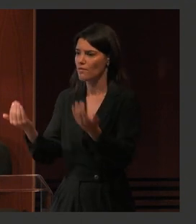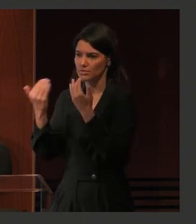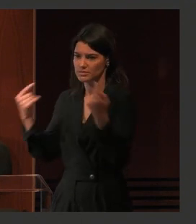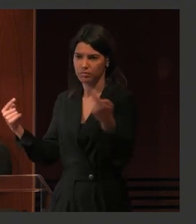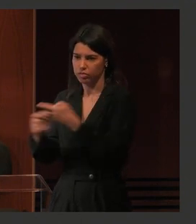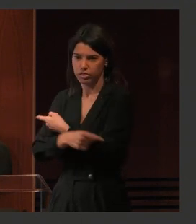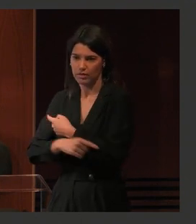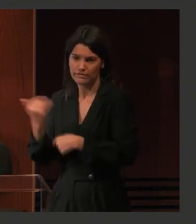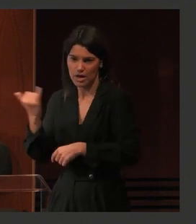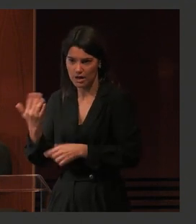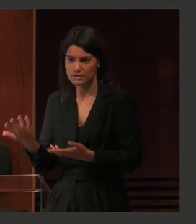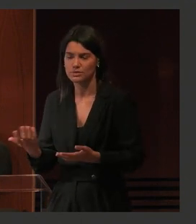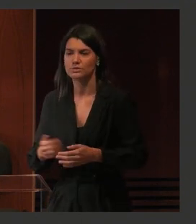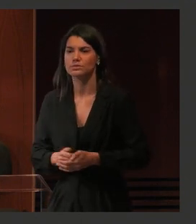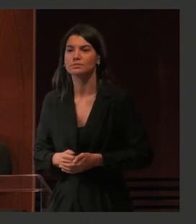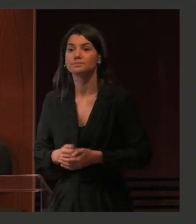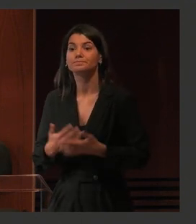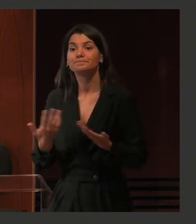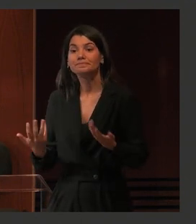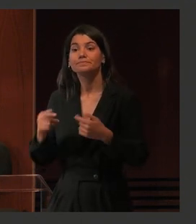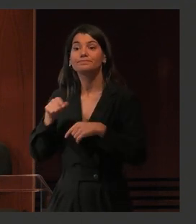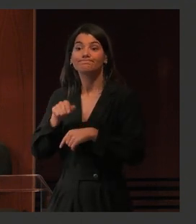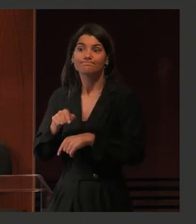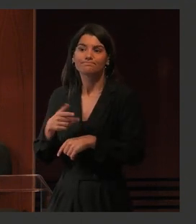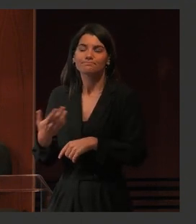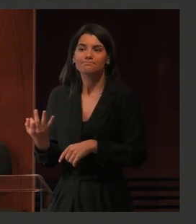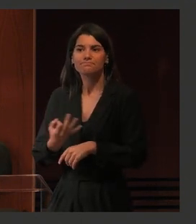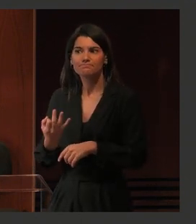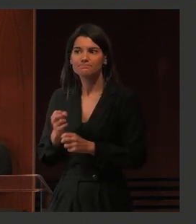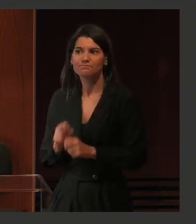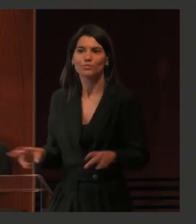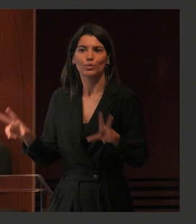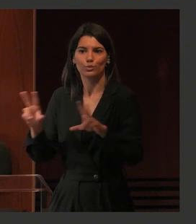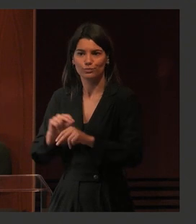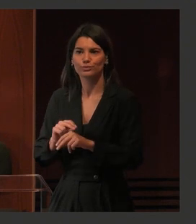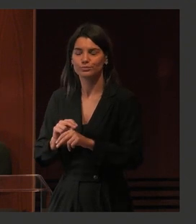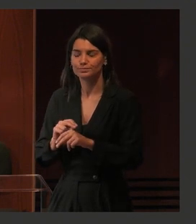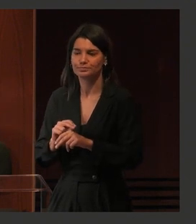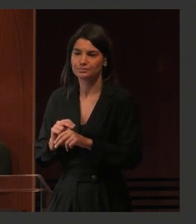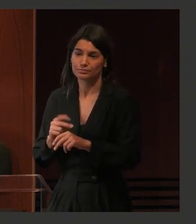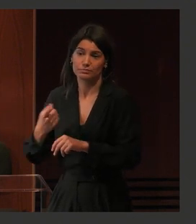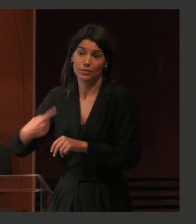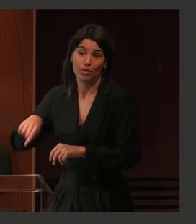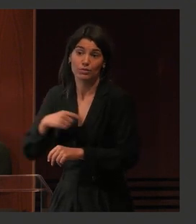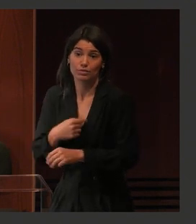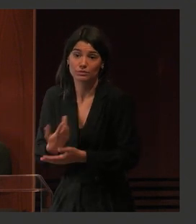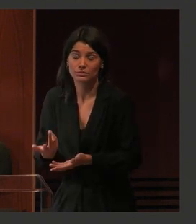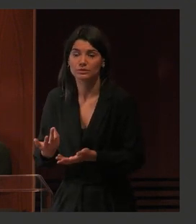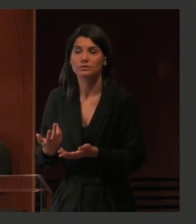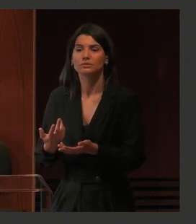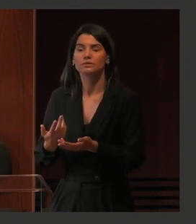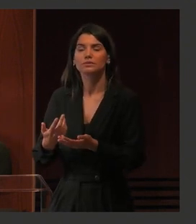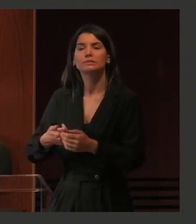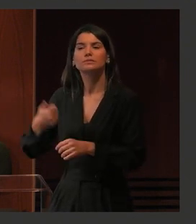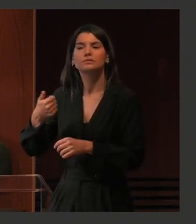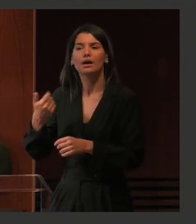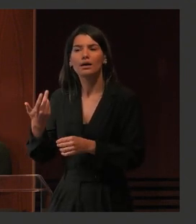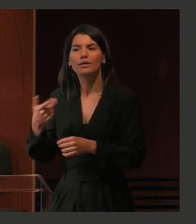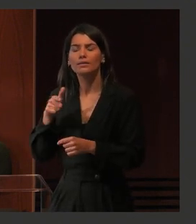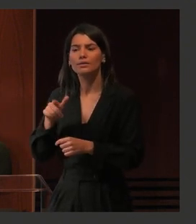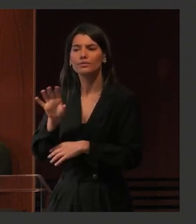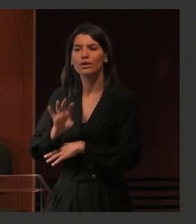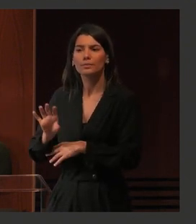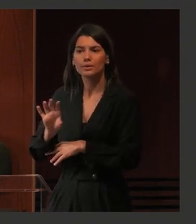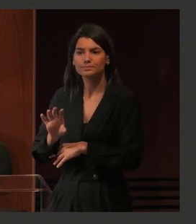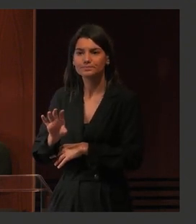is one thing which is new to us, especially new in a way how important